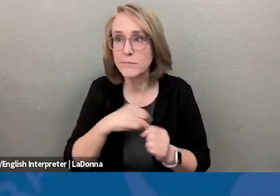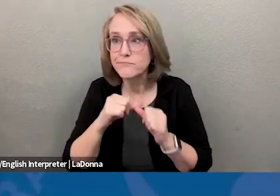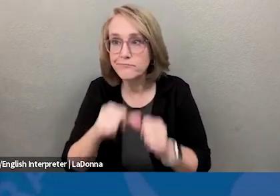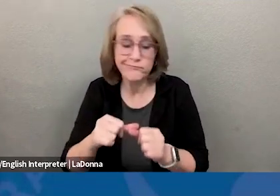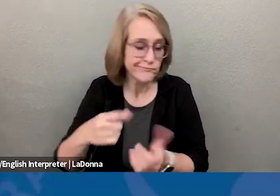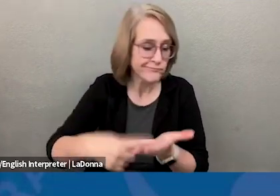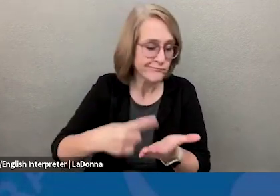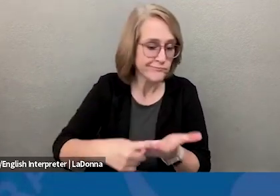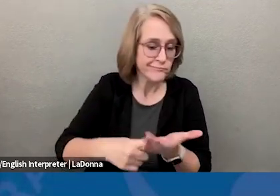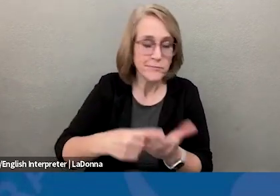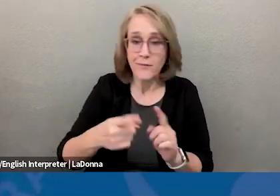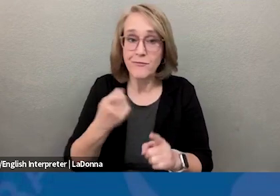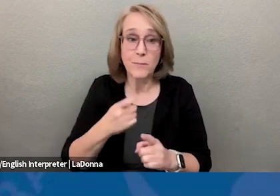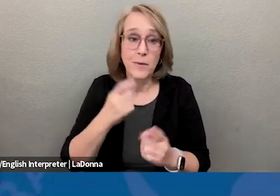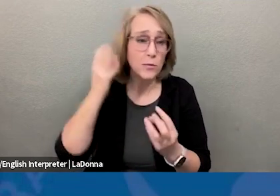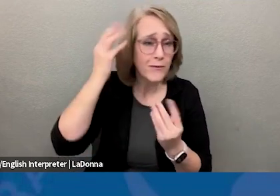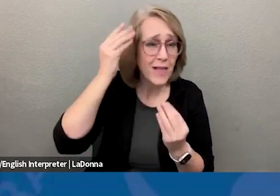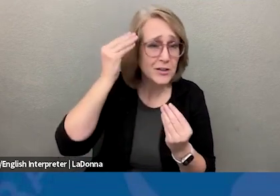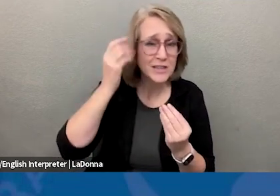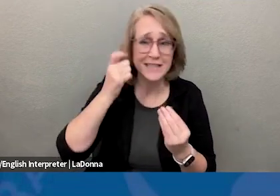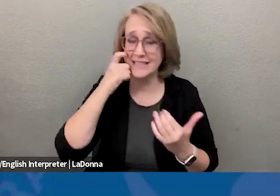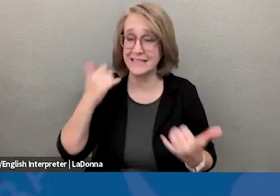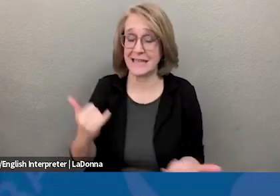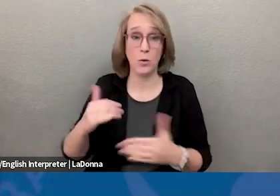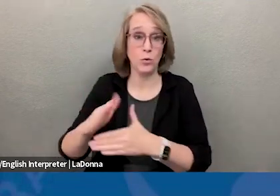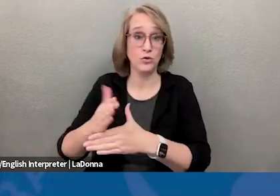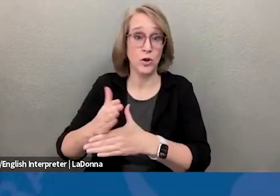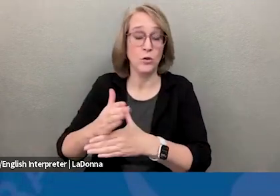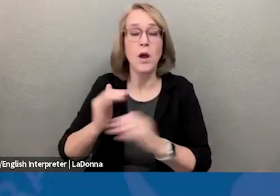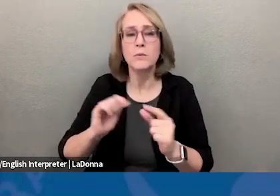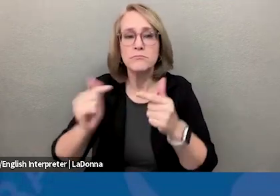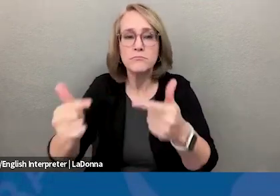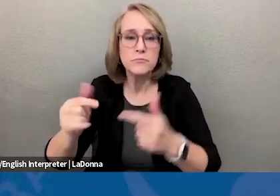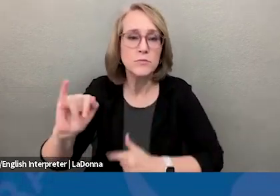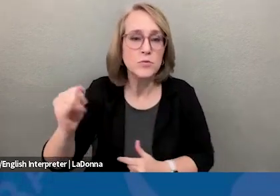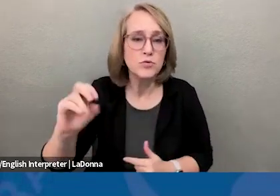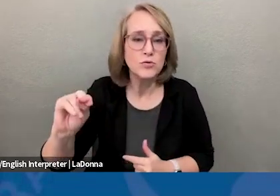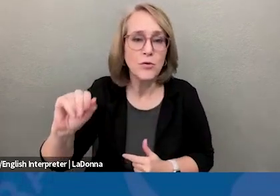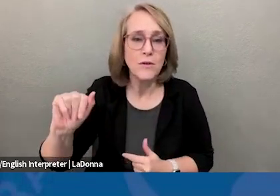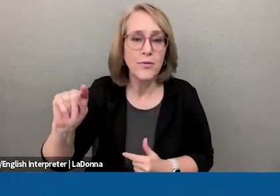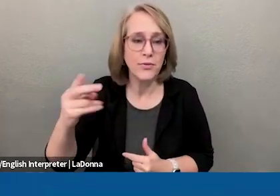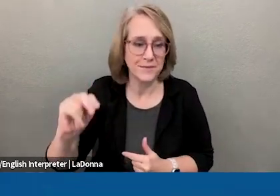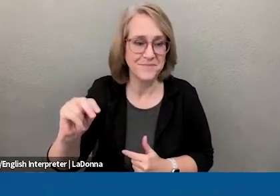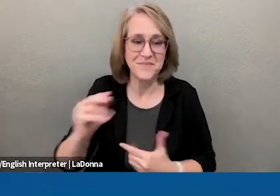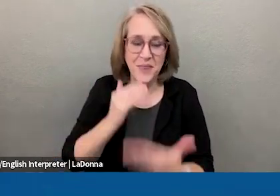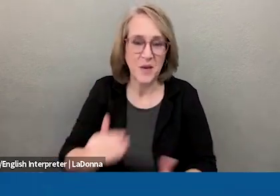from the reflections that folks have shared, and I'm going to turn it back over to Jonathan. Thank you all.